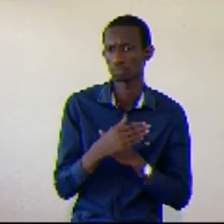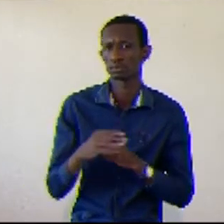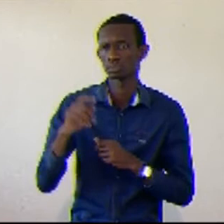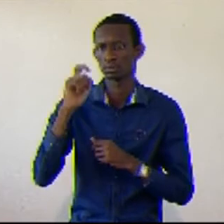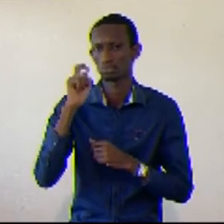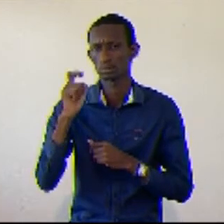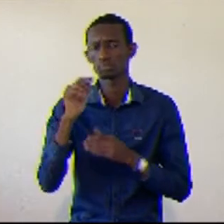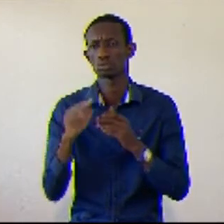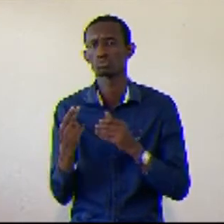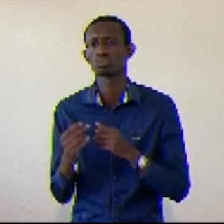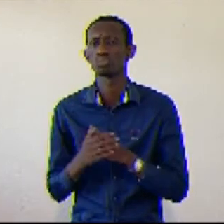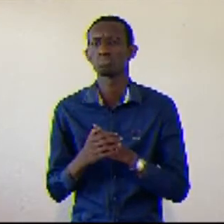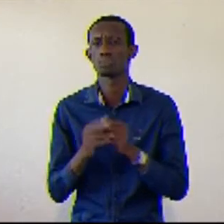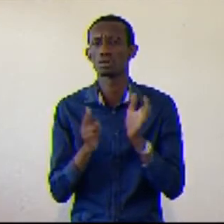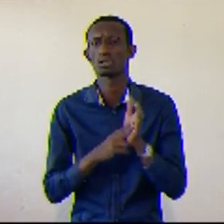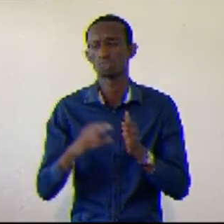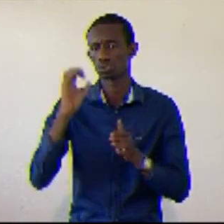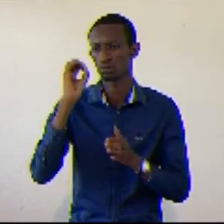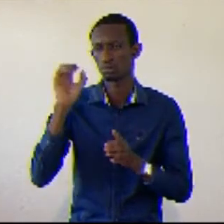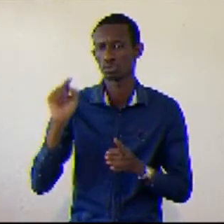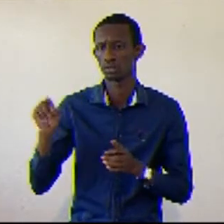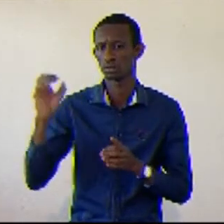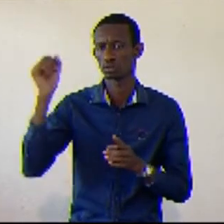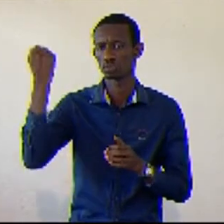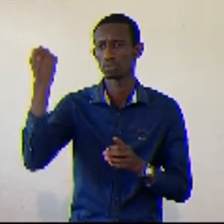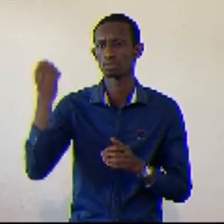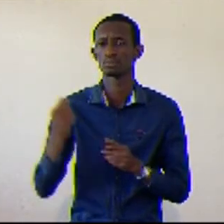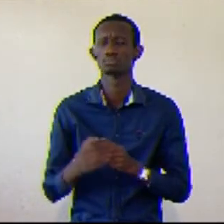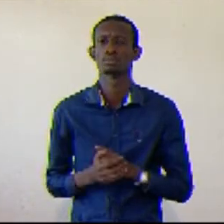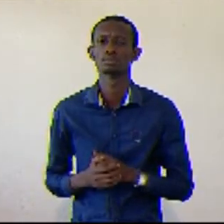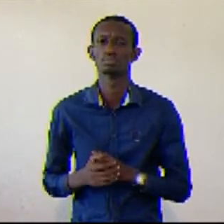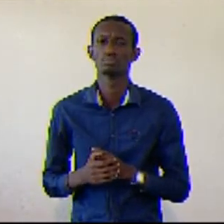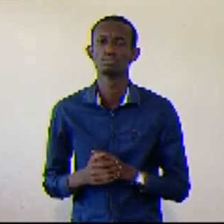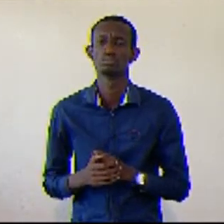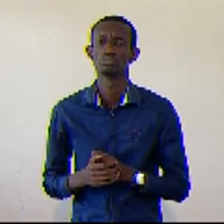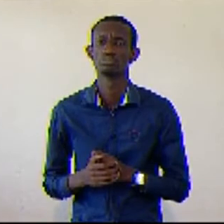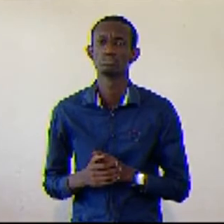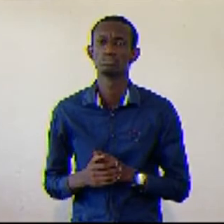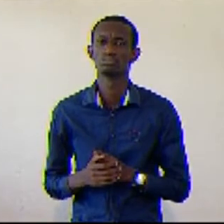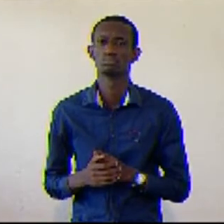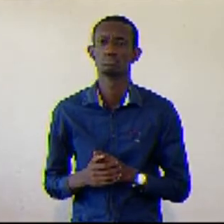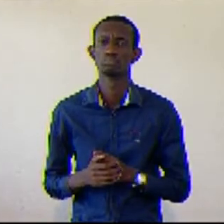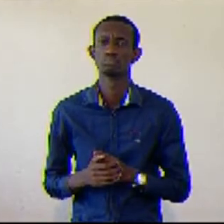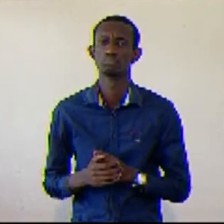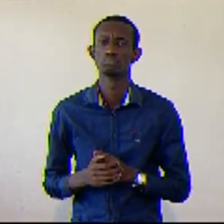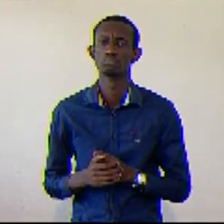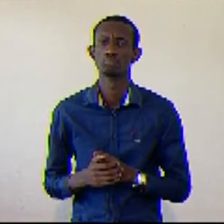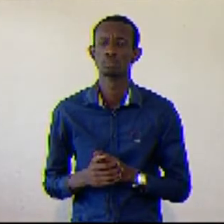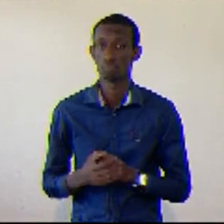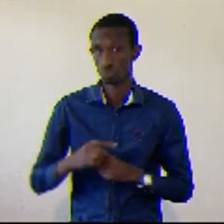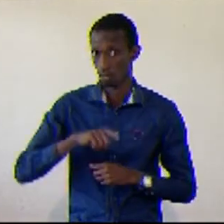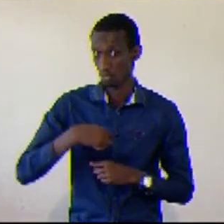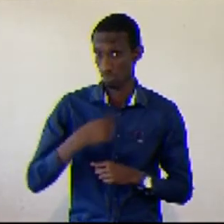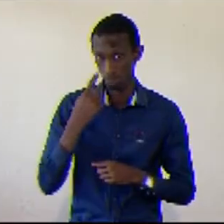equals 0.5, okay? Then we need the derivative of this